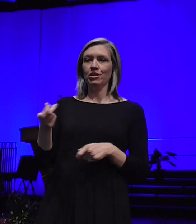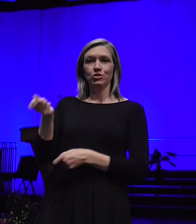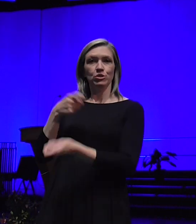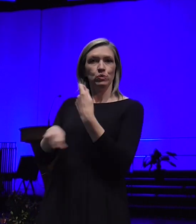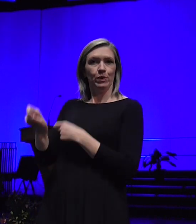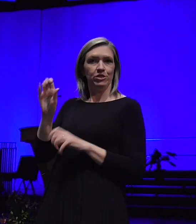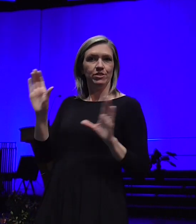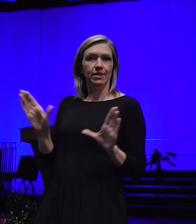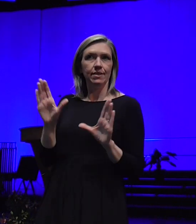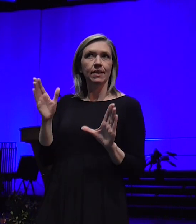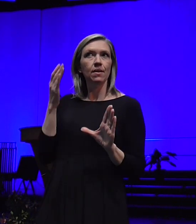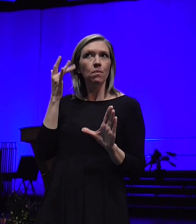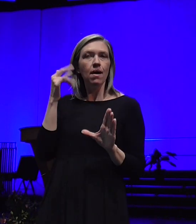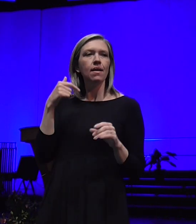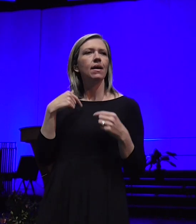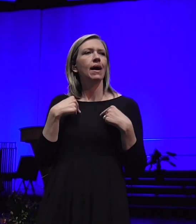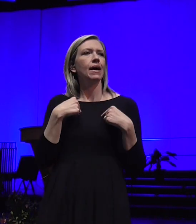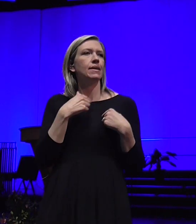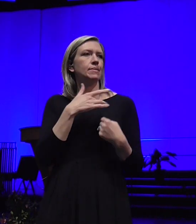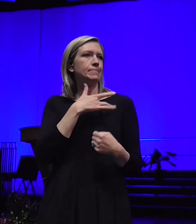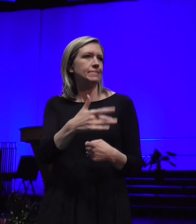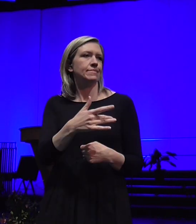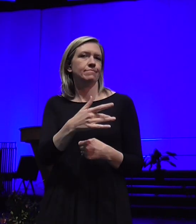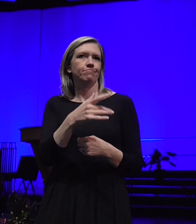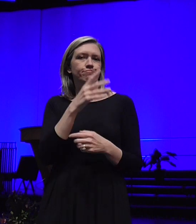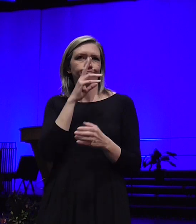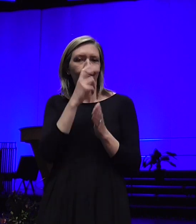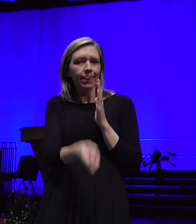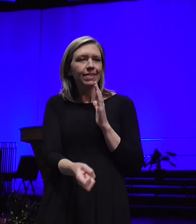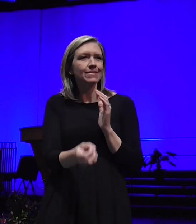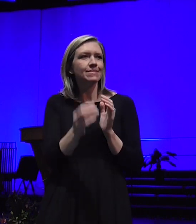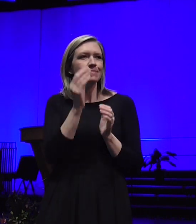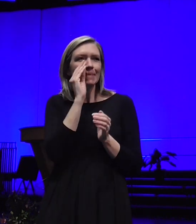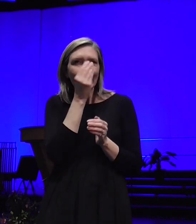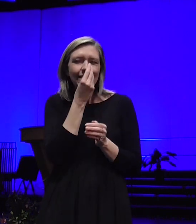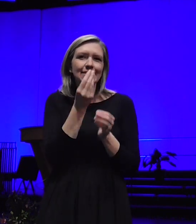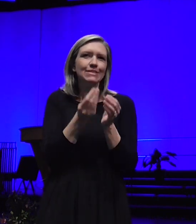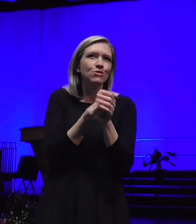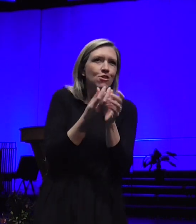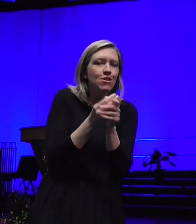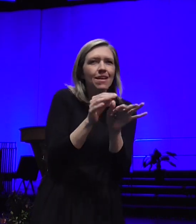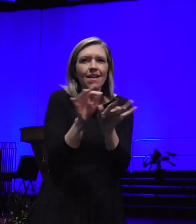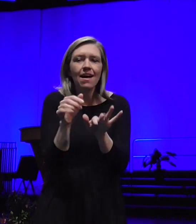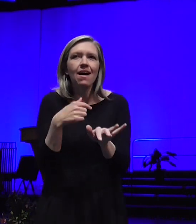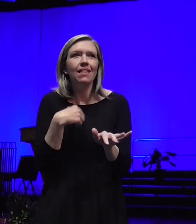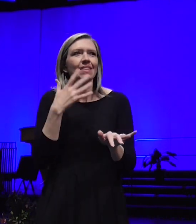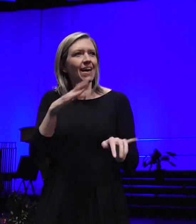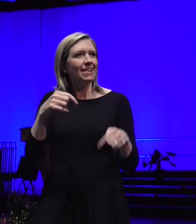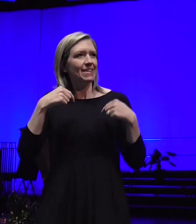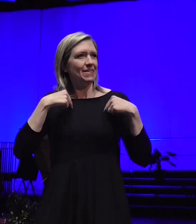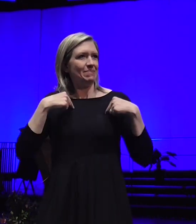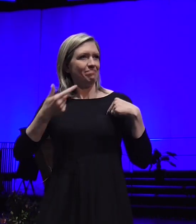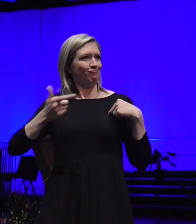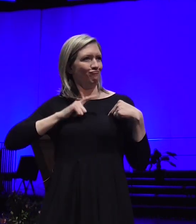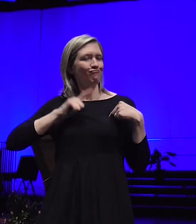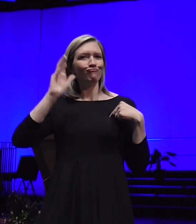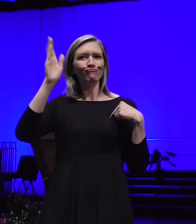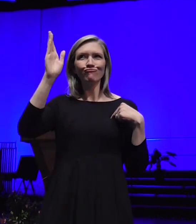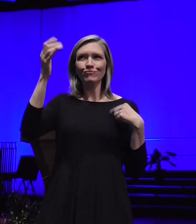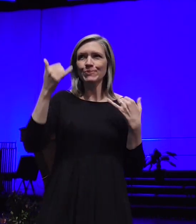me because I'm the garden guy here. And so I was lucky enough to get this Earth Day talk.